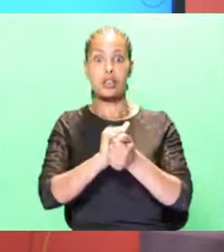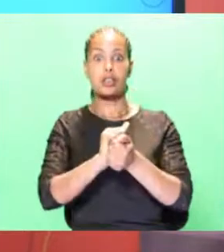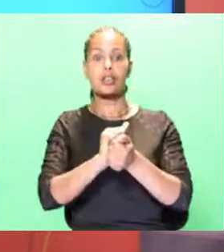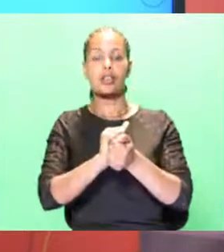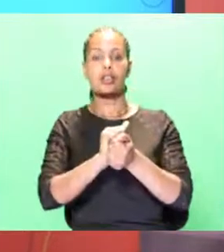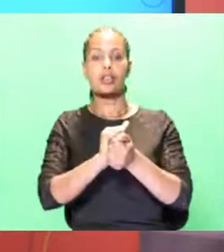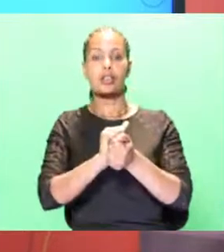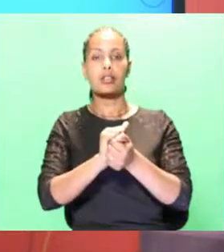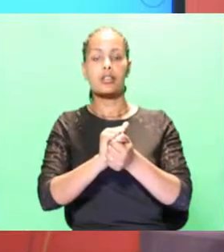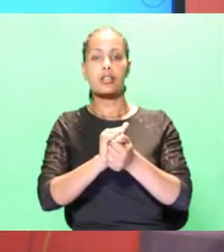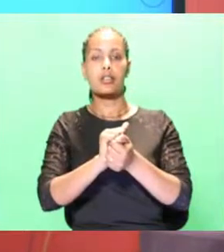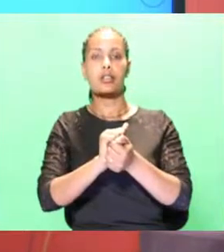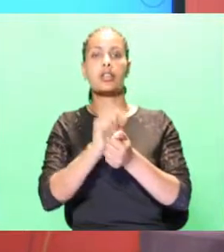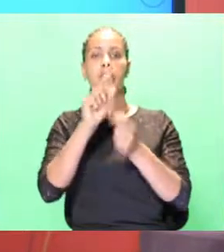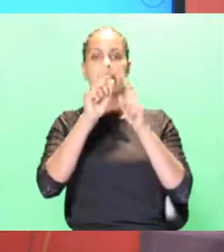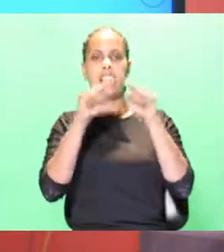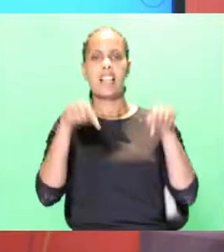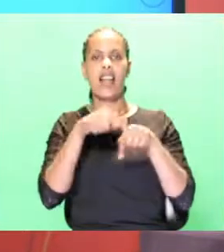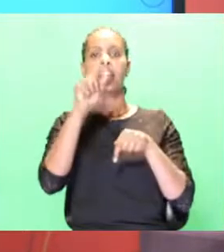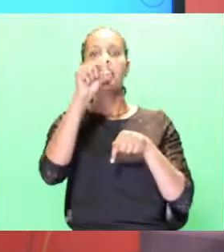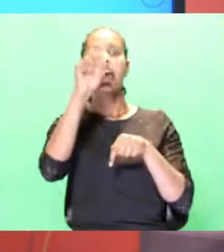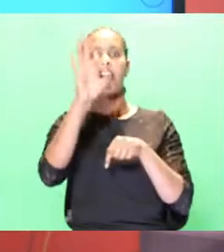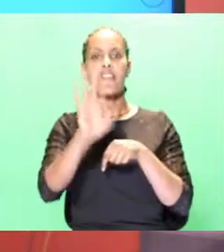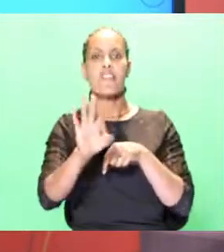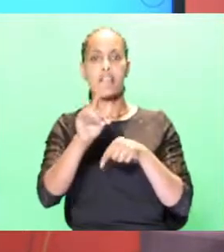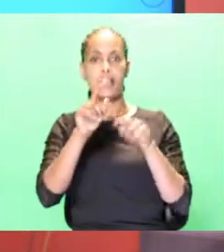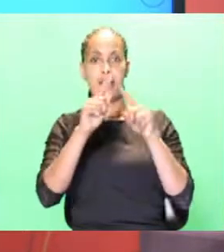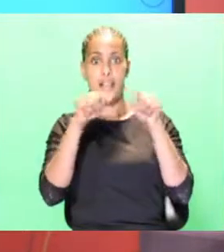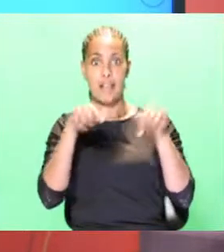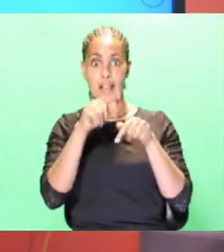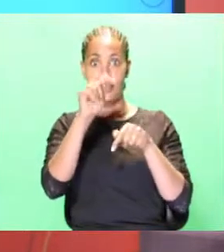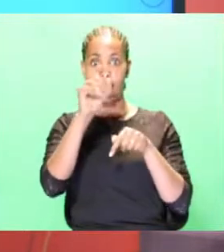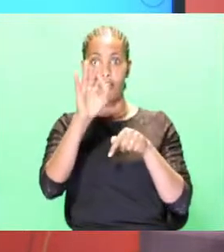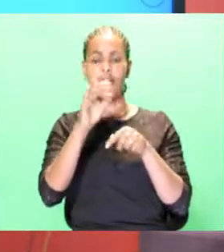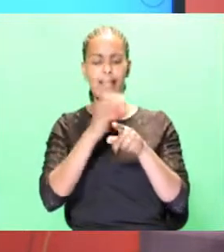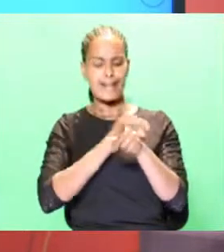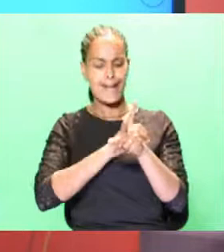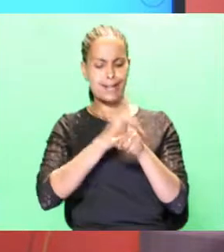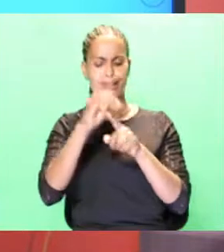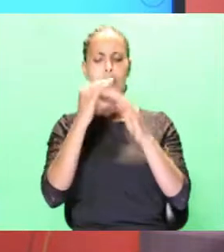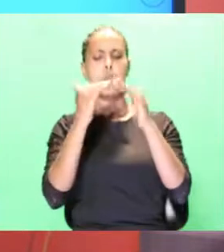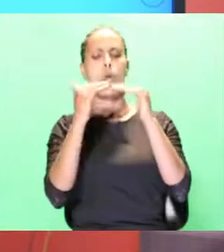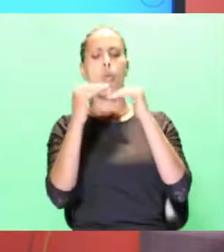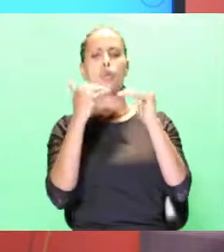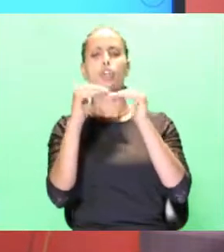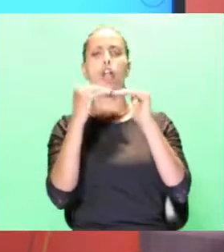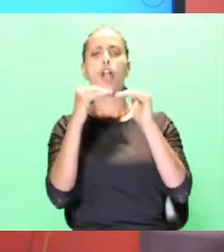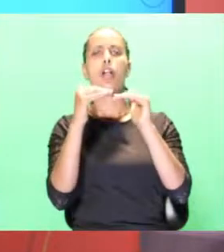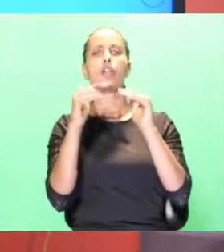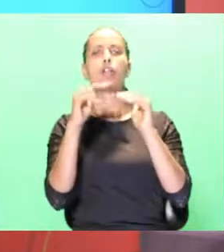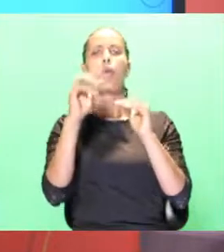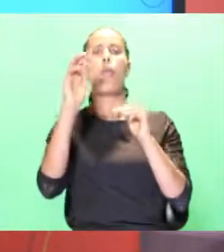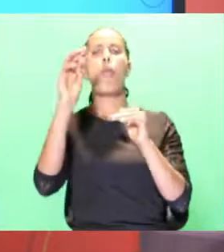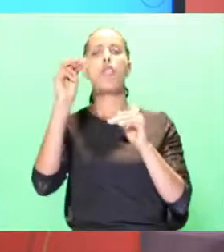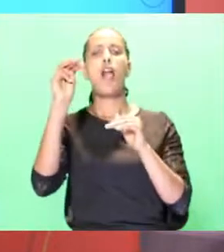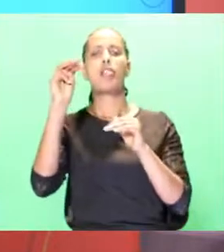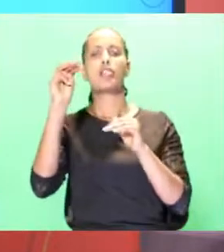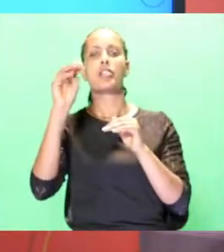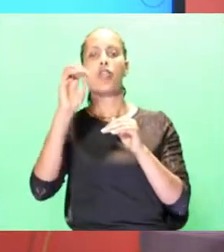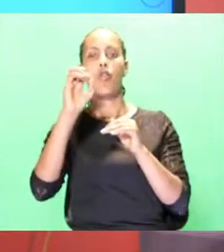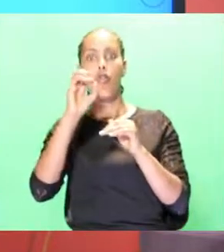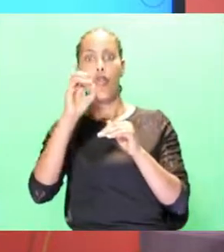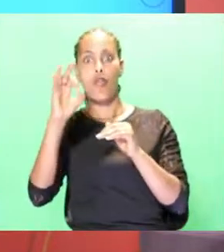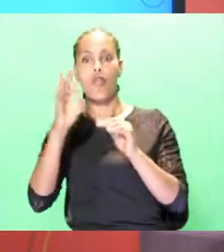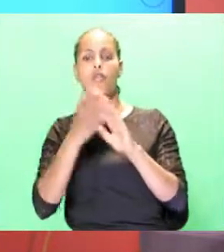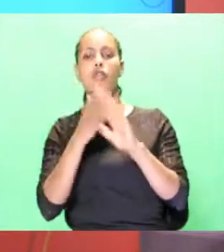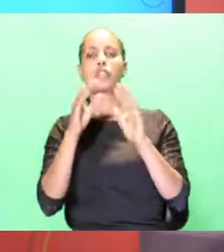point delta TF is directly proportional to molality of the